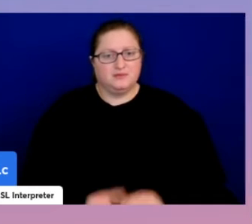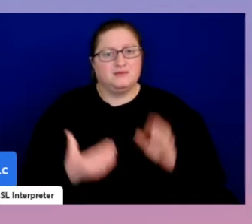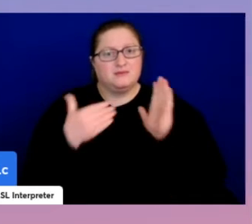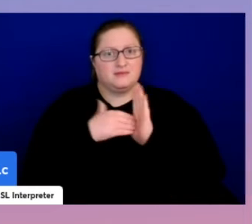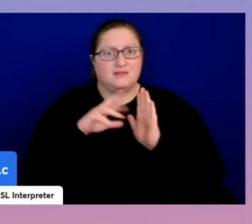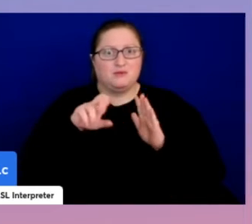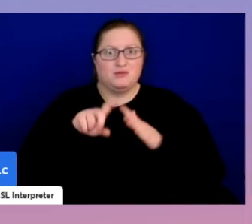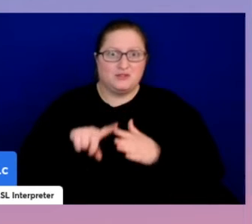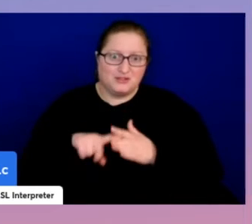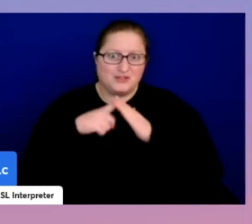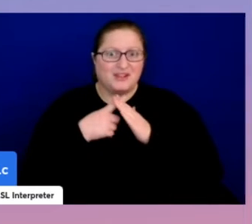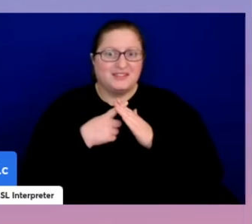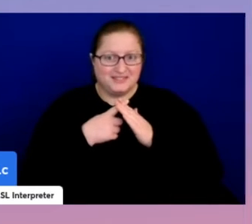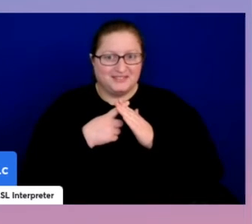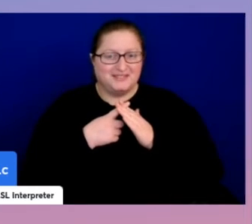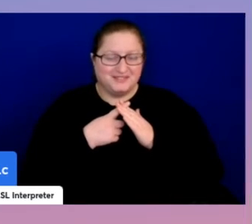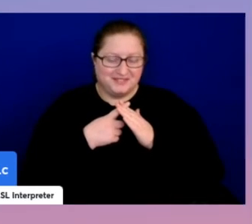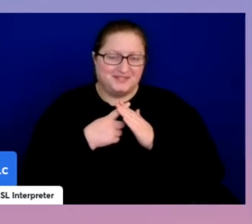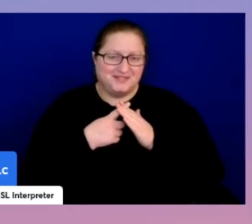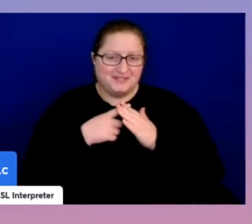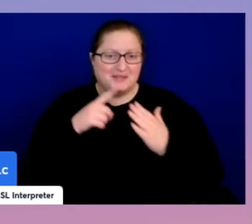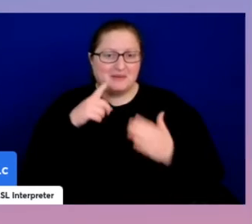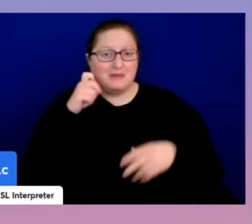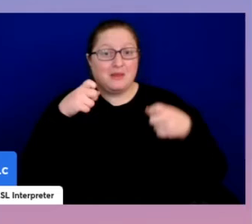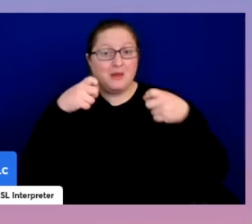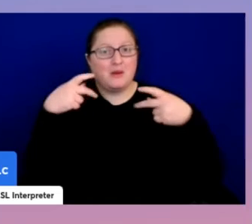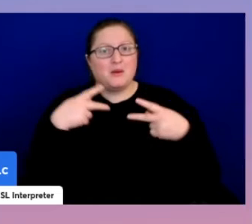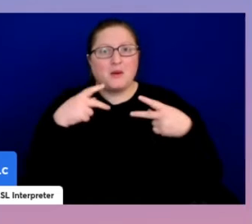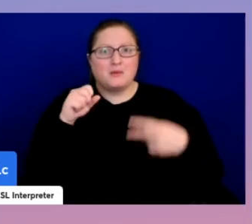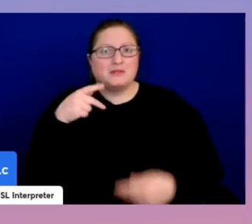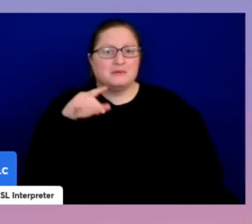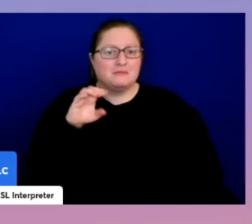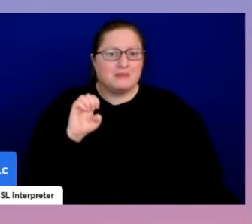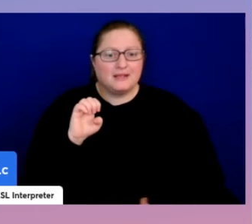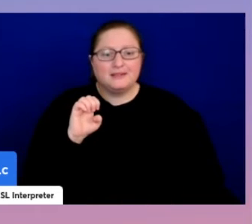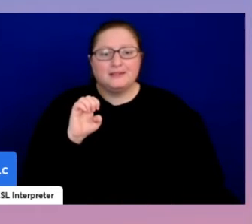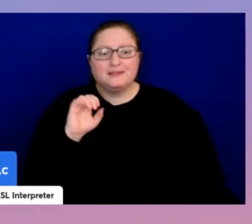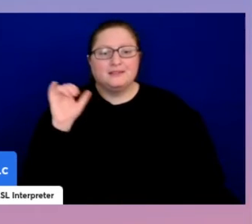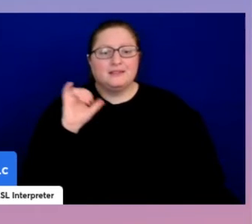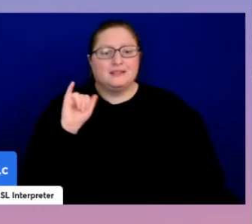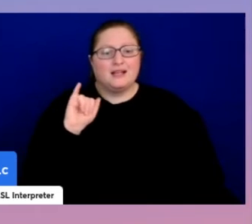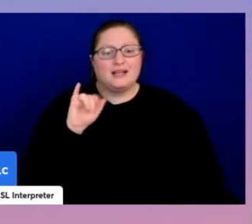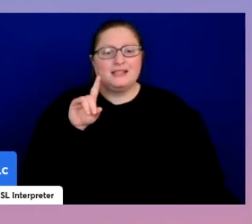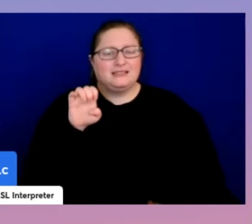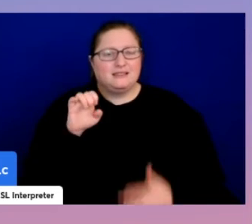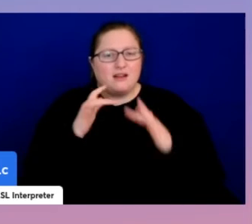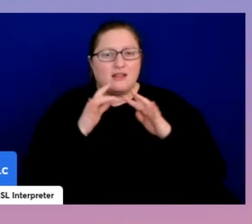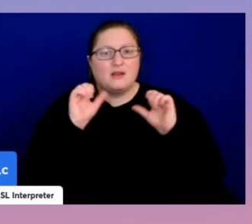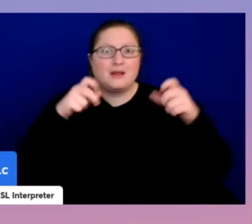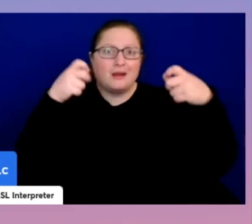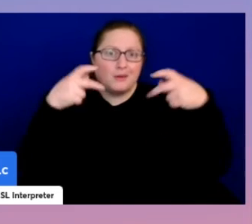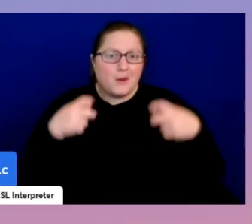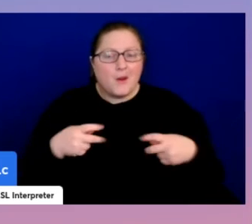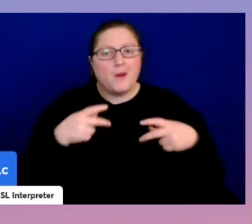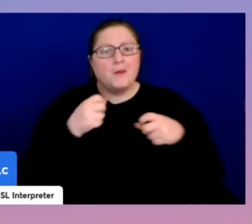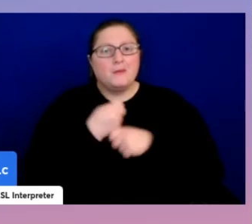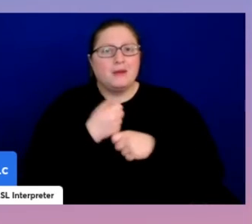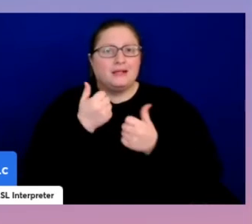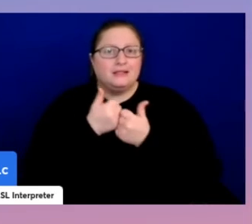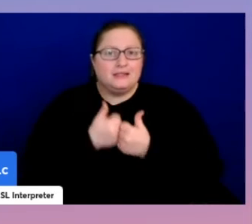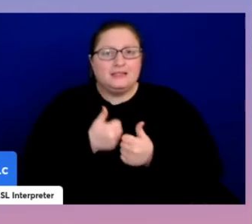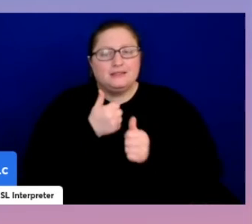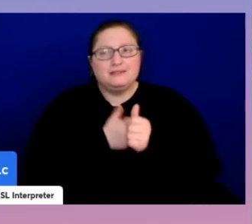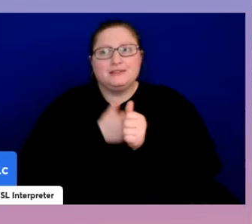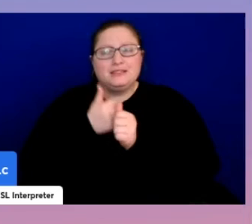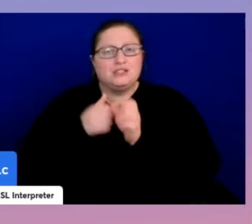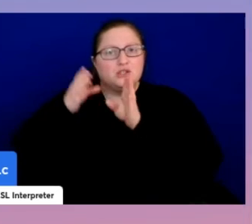restart because the code space is like an IDE online. You can code and make the server that have a